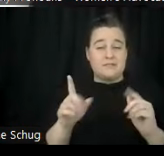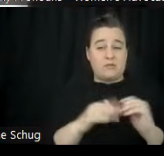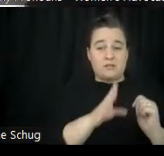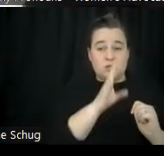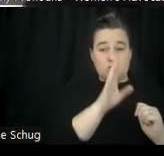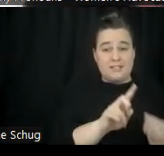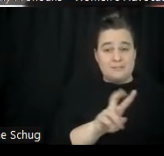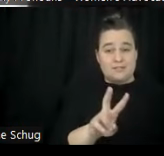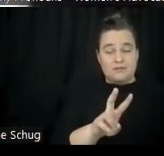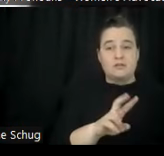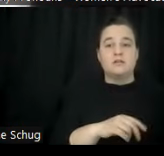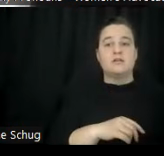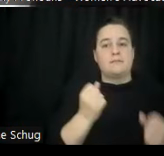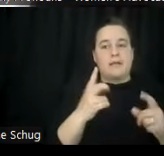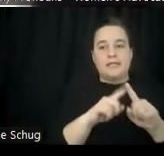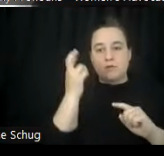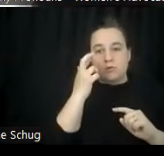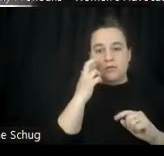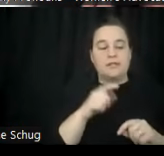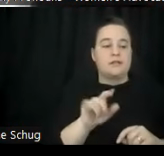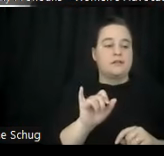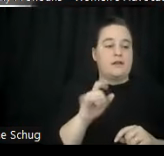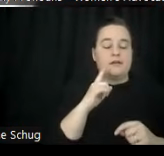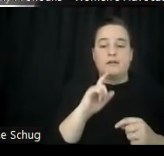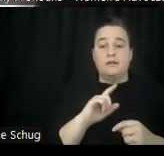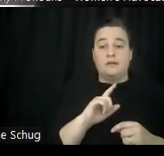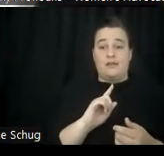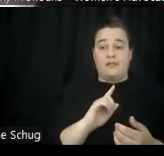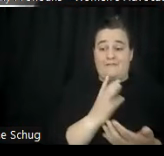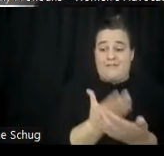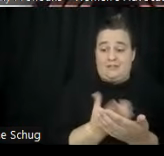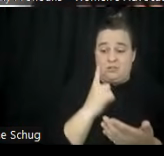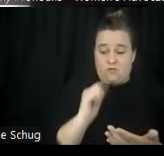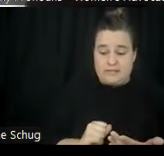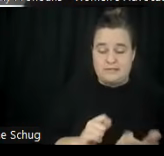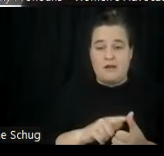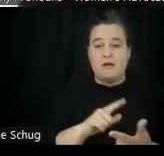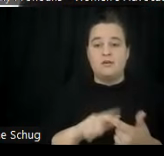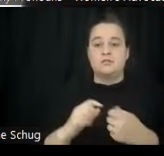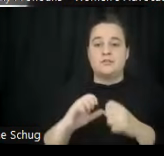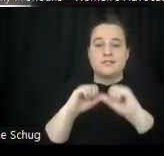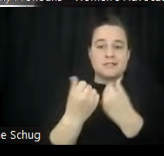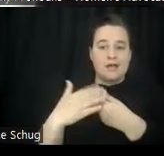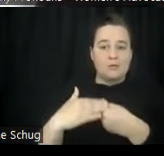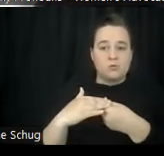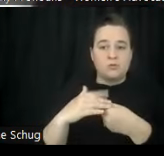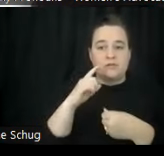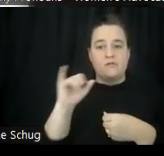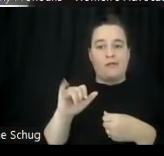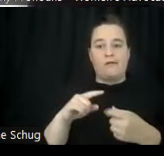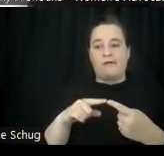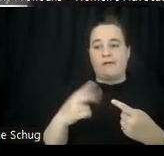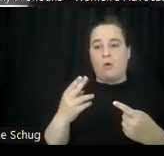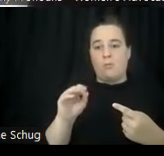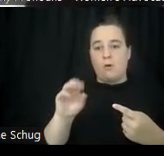violence for a variety of reasons, including that lack of validation from the self, societal pressures such as homophobia,